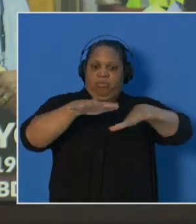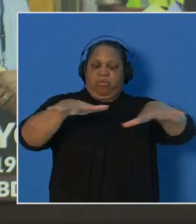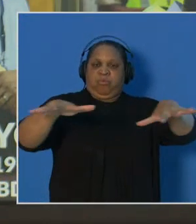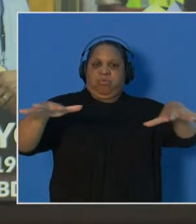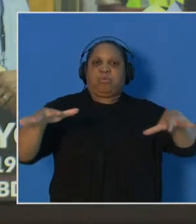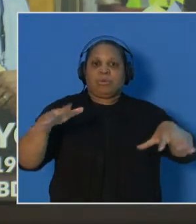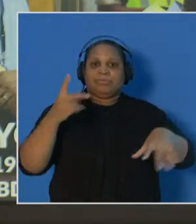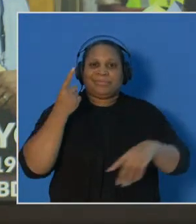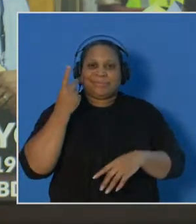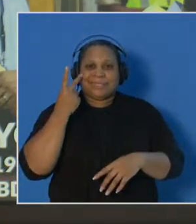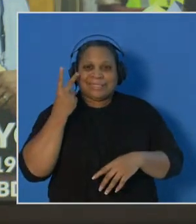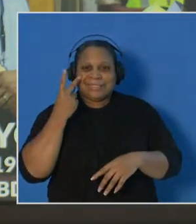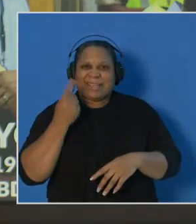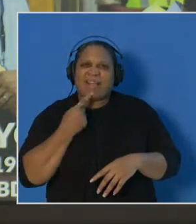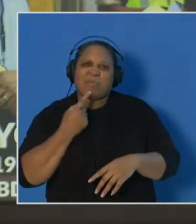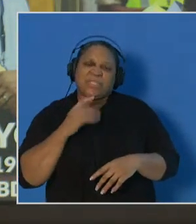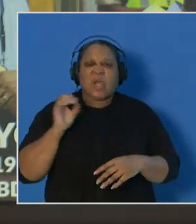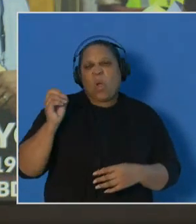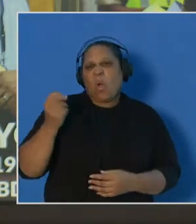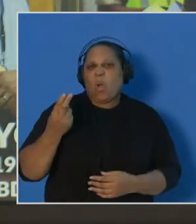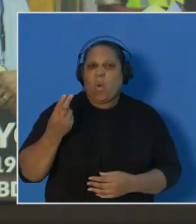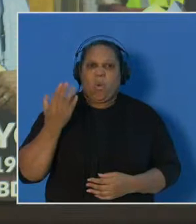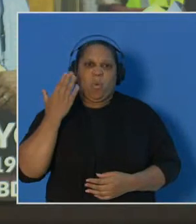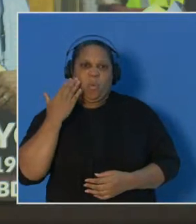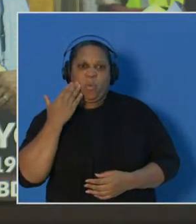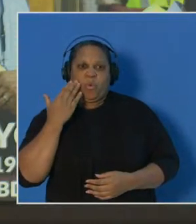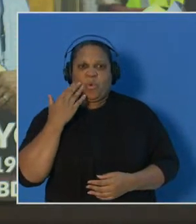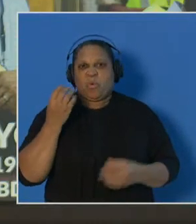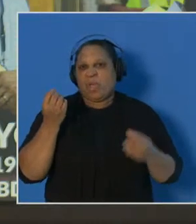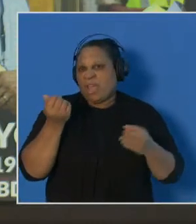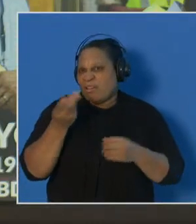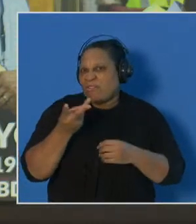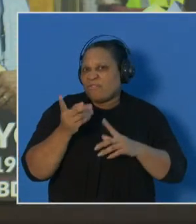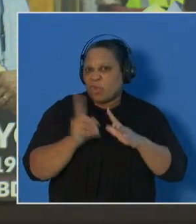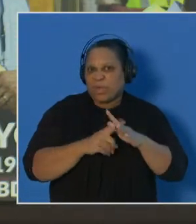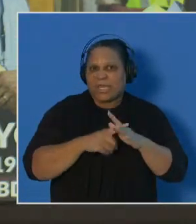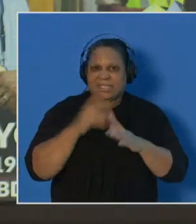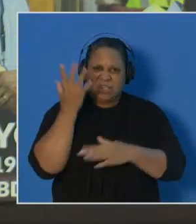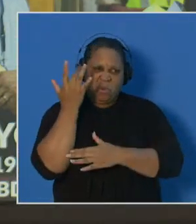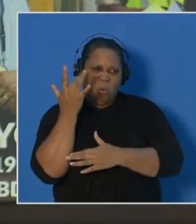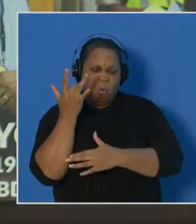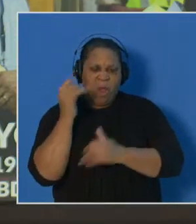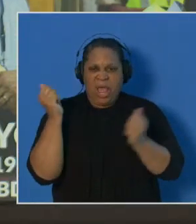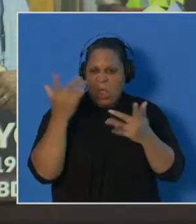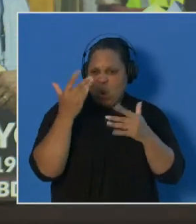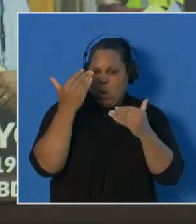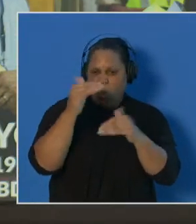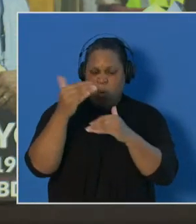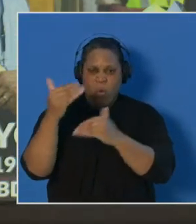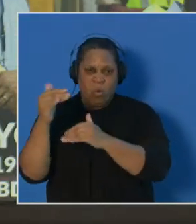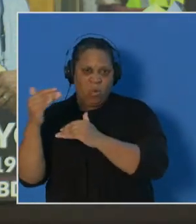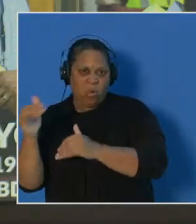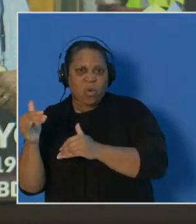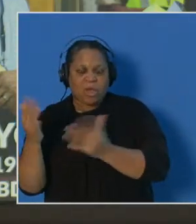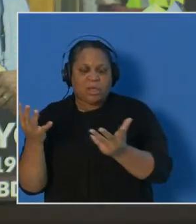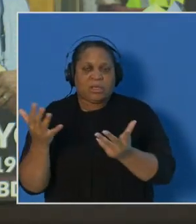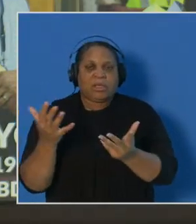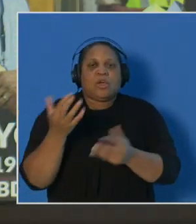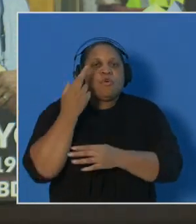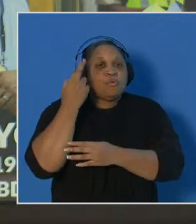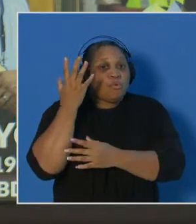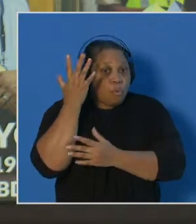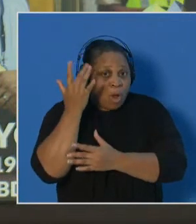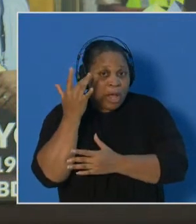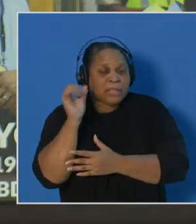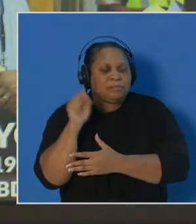I see comments about saying, oh, you know, we have so few cases, why do we still have all these restrictions, etc. The reason why we've